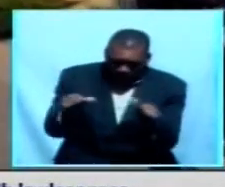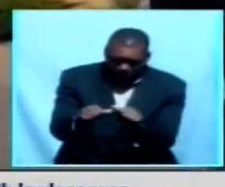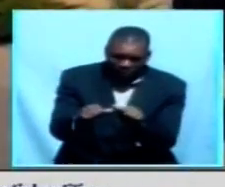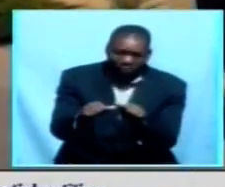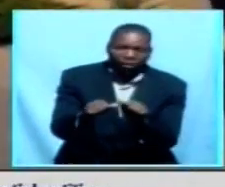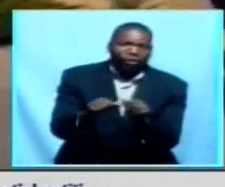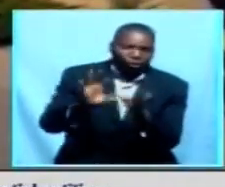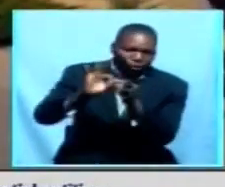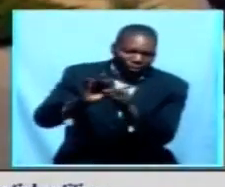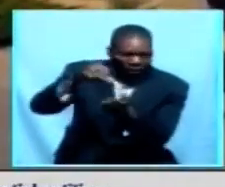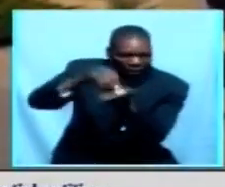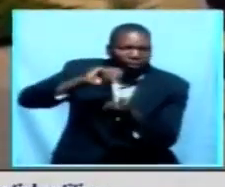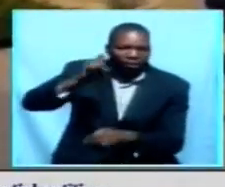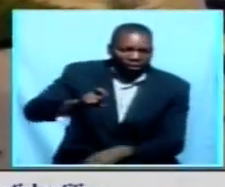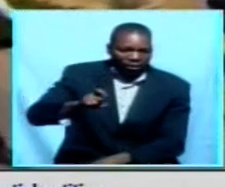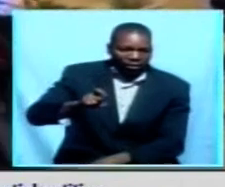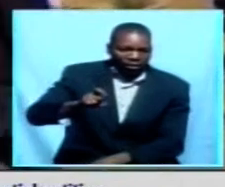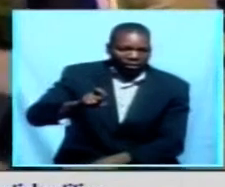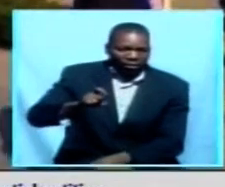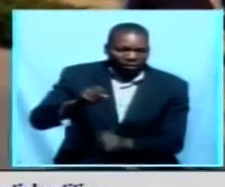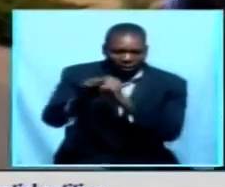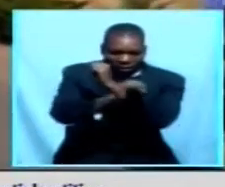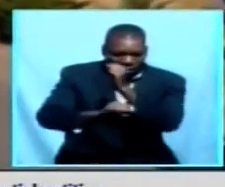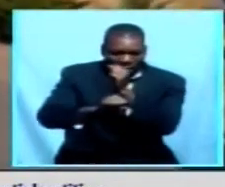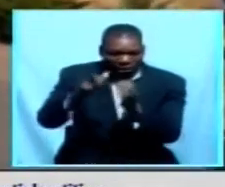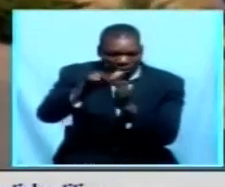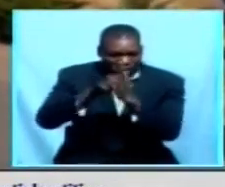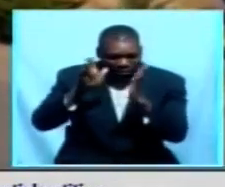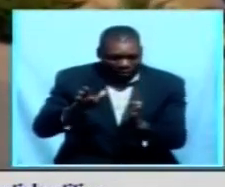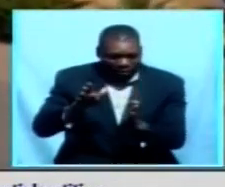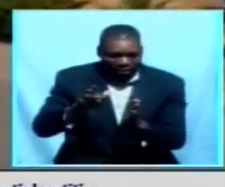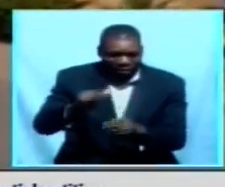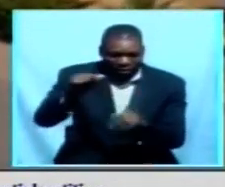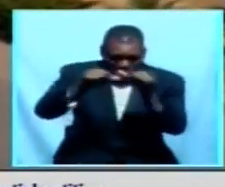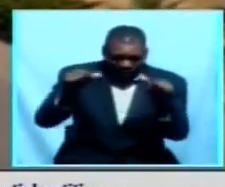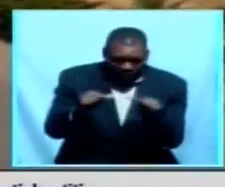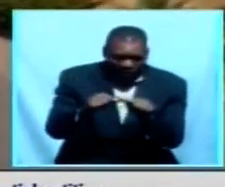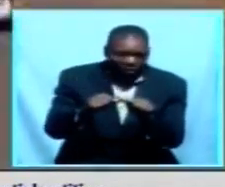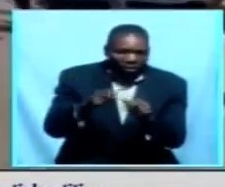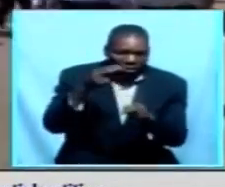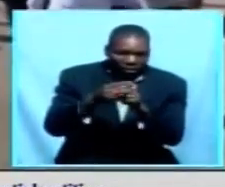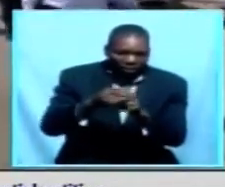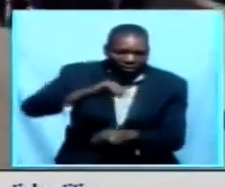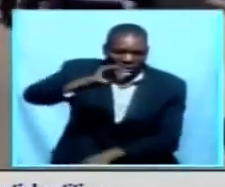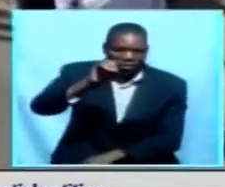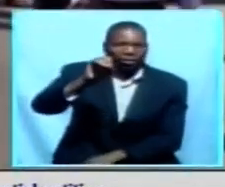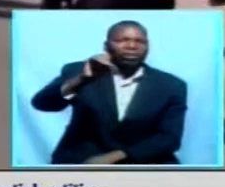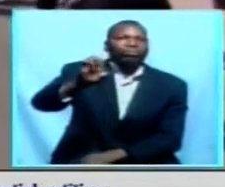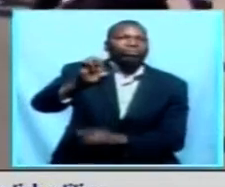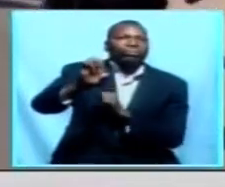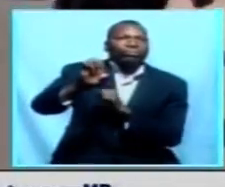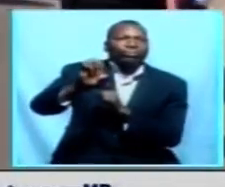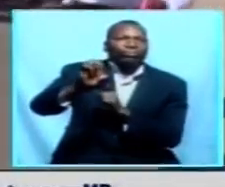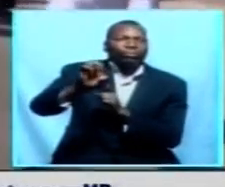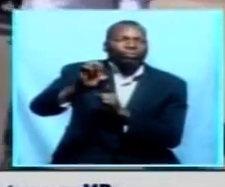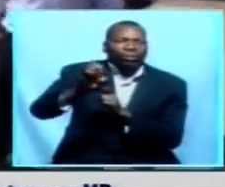The summons have been filed by Chief State Advocate in the Attorney General's chambers, Josie Machela. In this matter, the respondents are